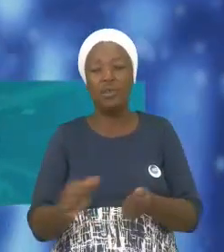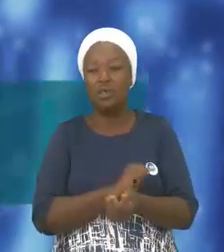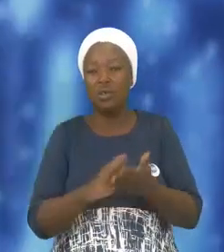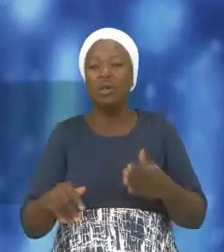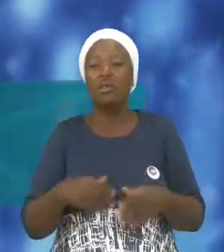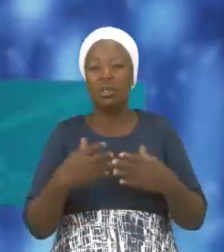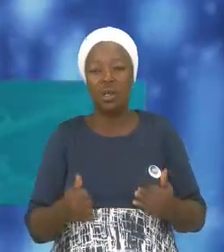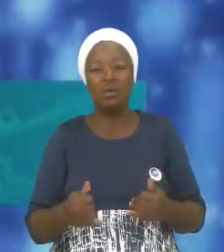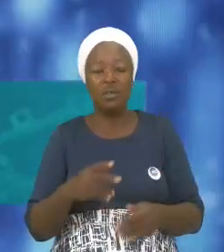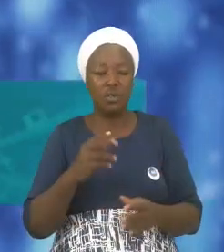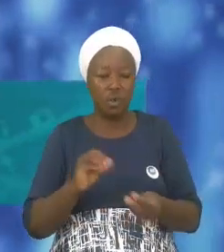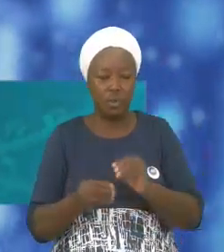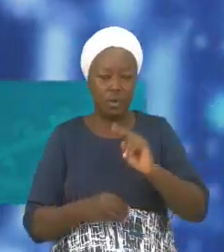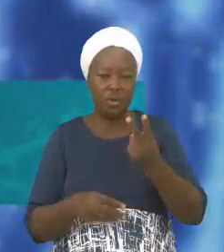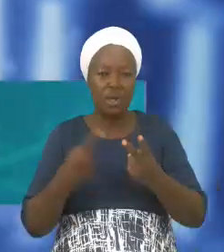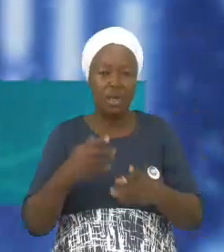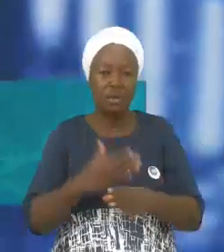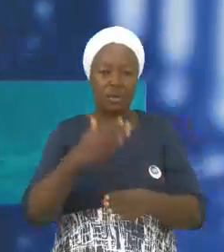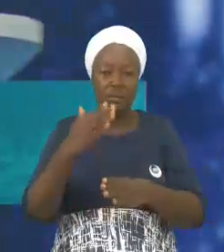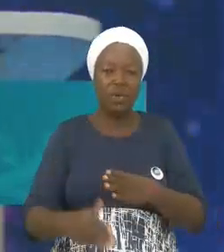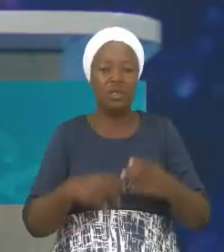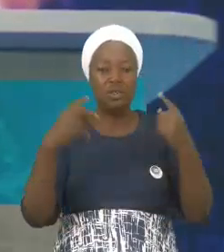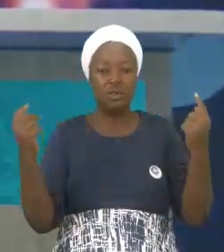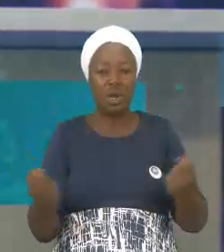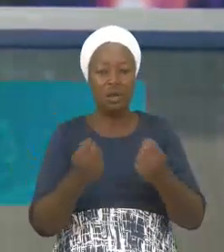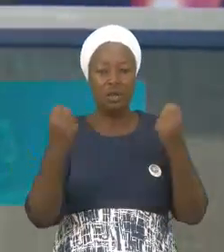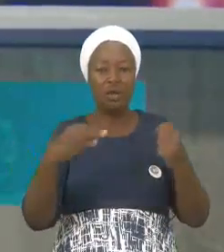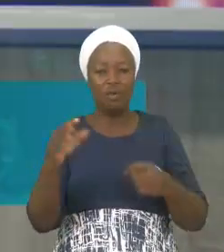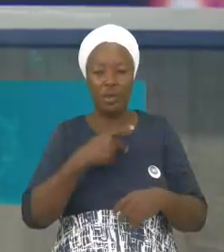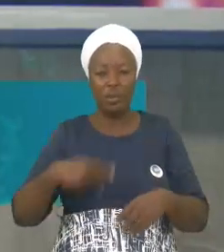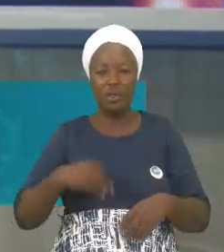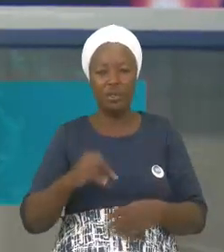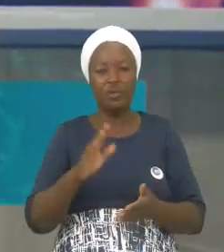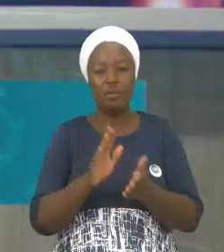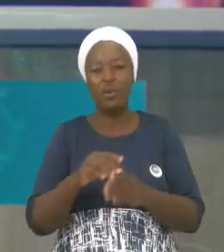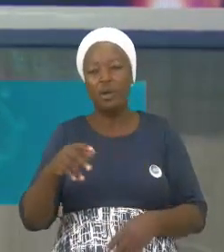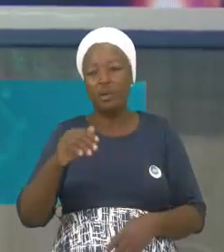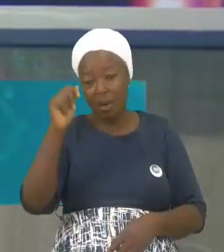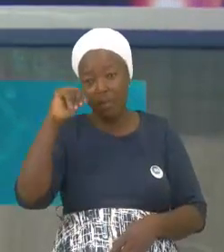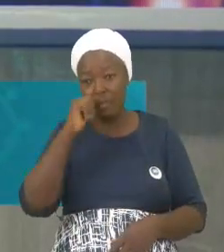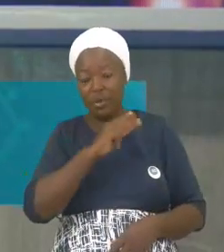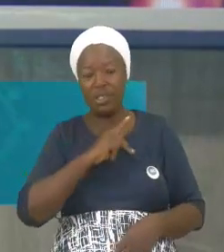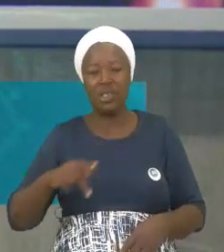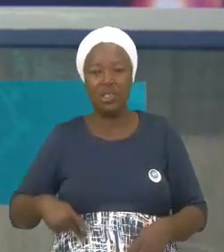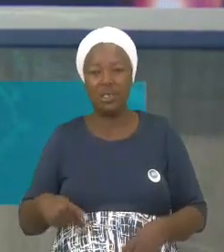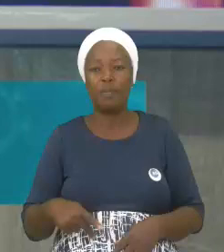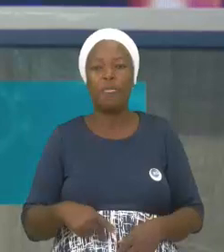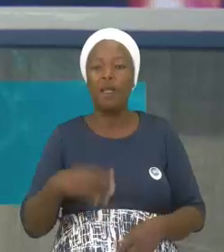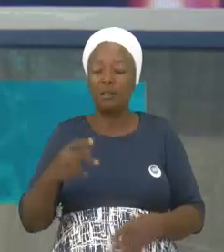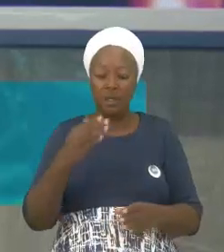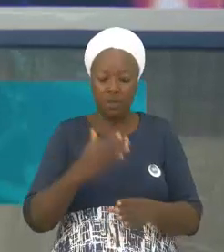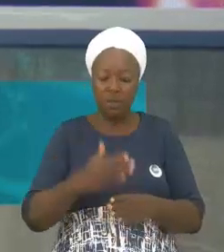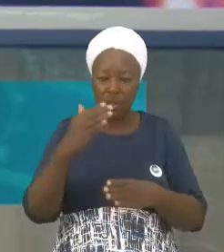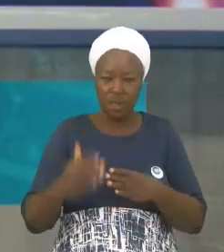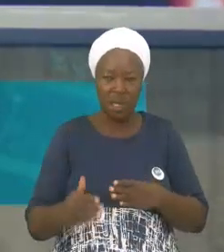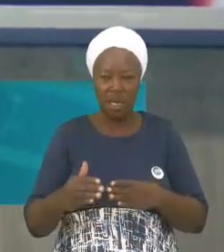total triumph of the prince of princes. The total, complete triumph of